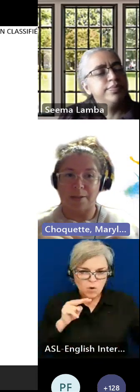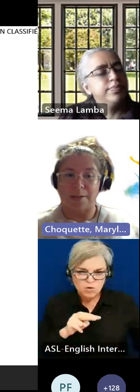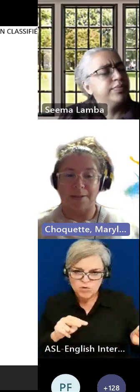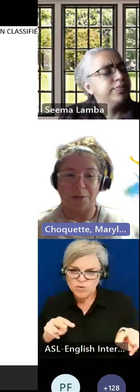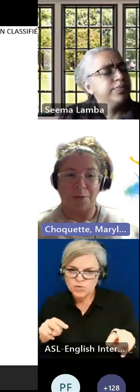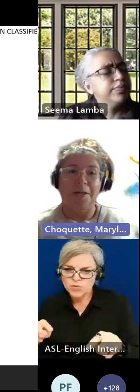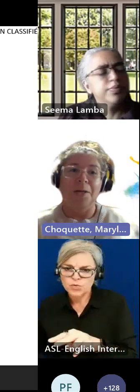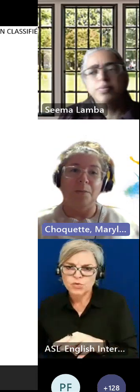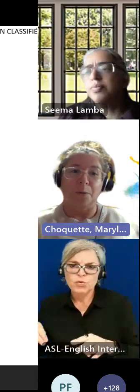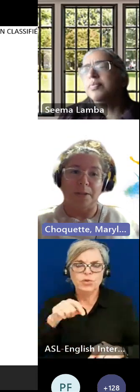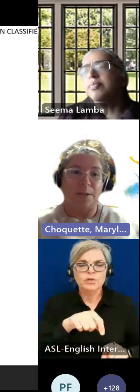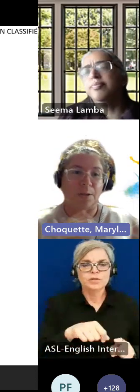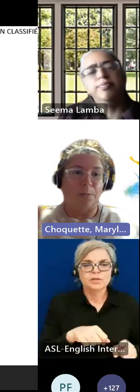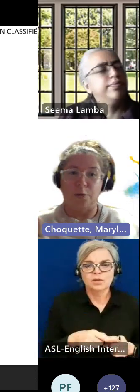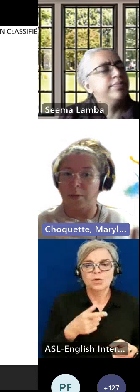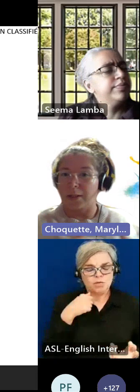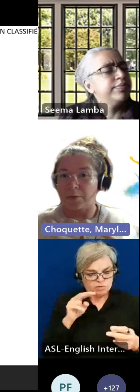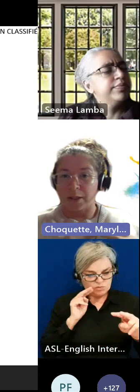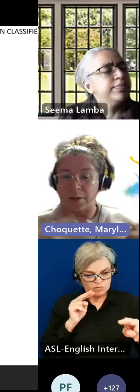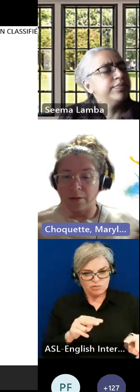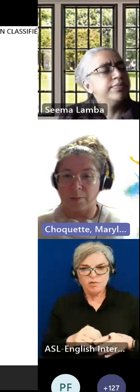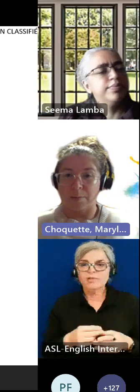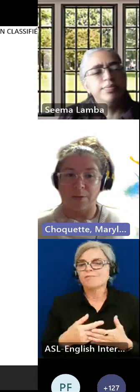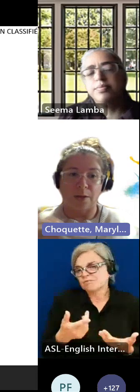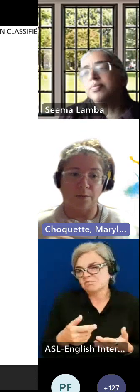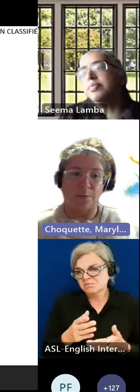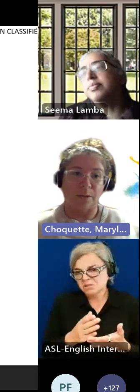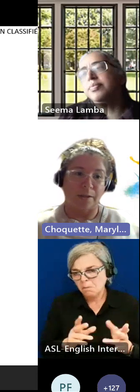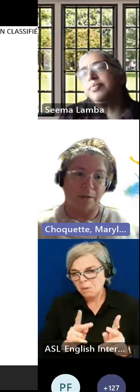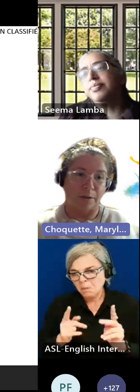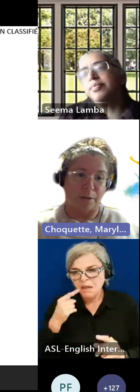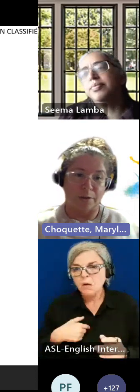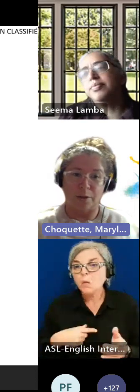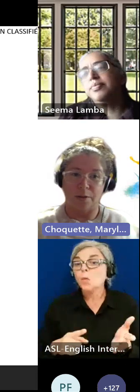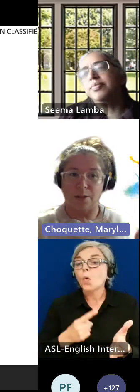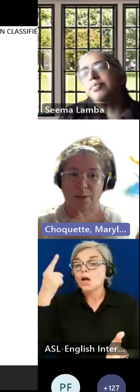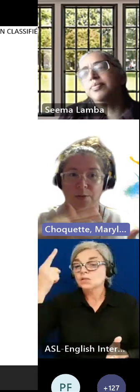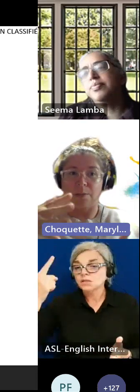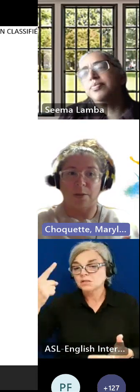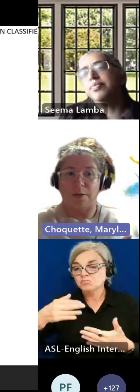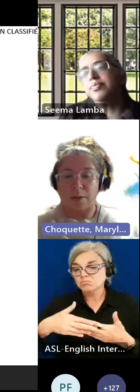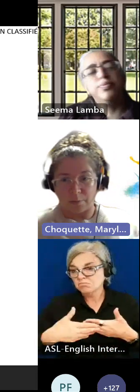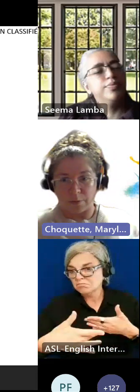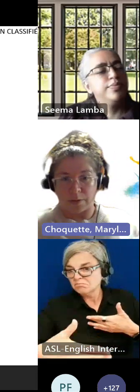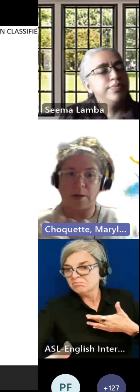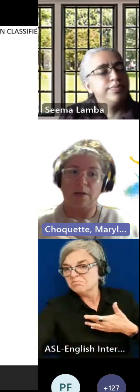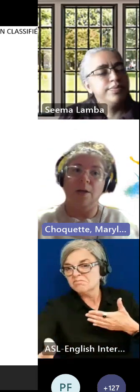of the plan, it's called, but really some people do it every year. I'm a big fan of doing it every year just